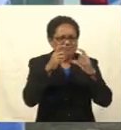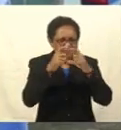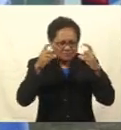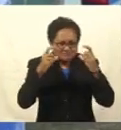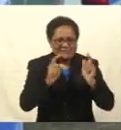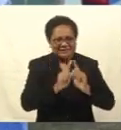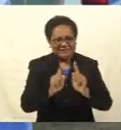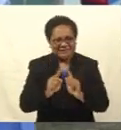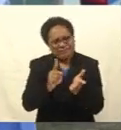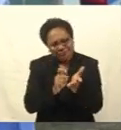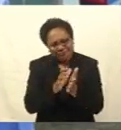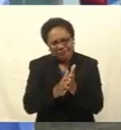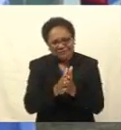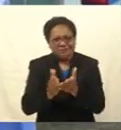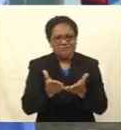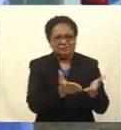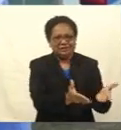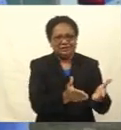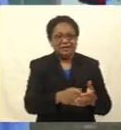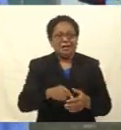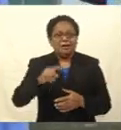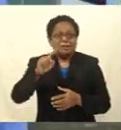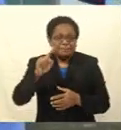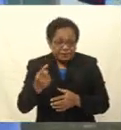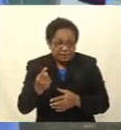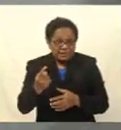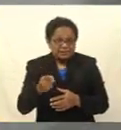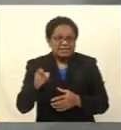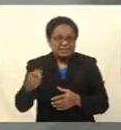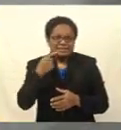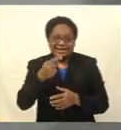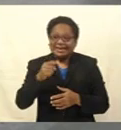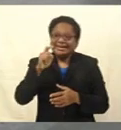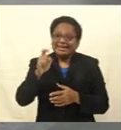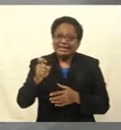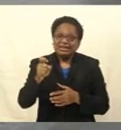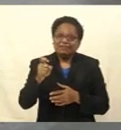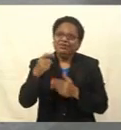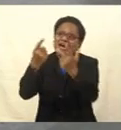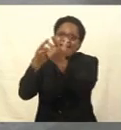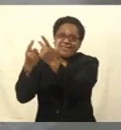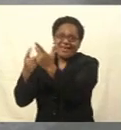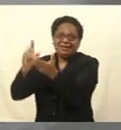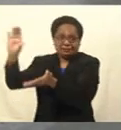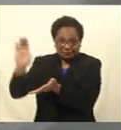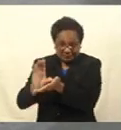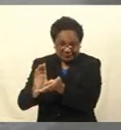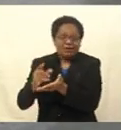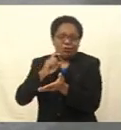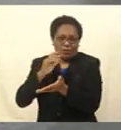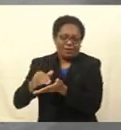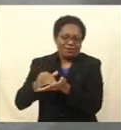this lockdown period, but believes it can only happen with the support from the relevant authorities.